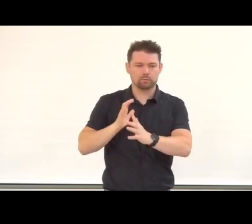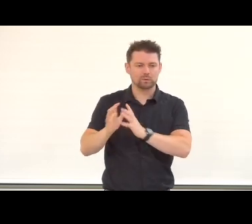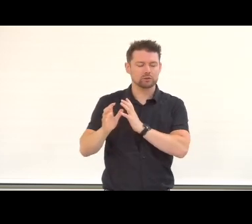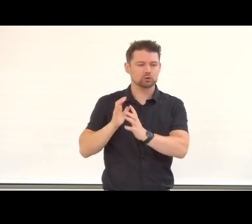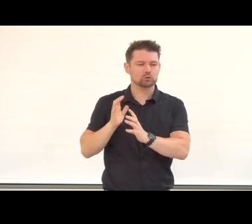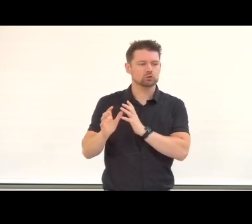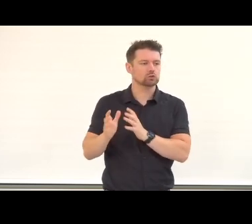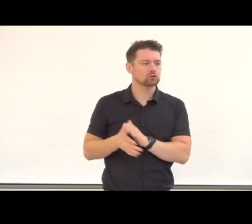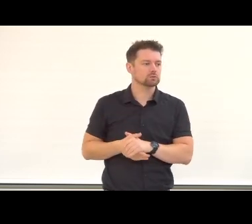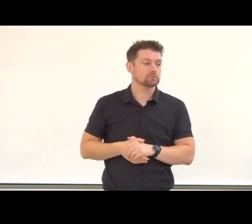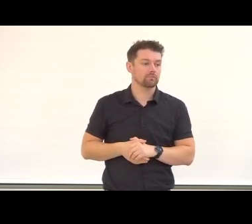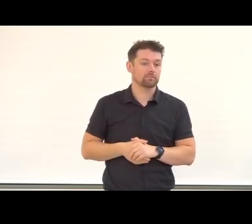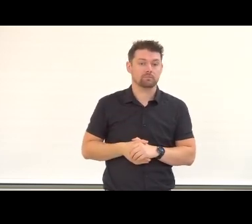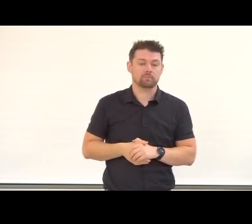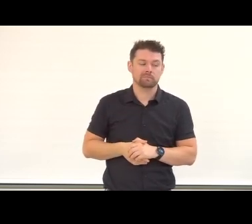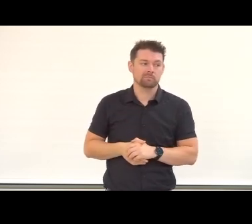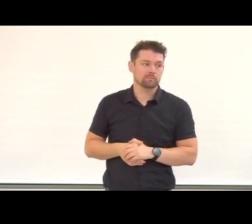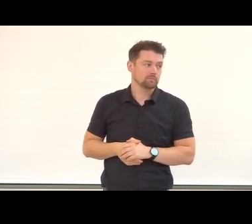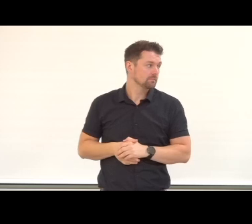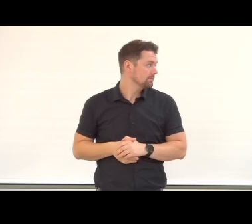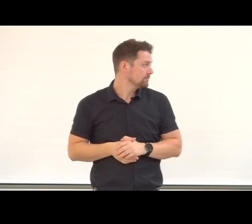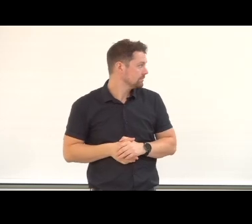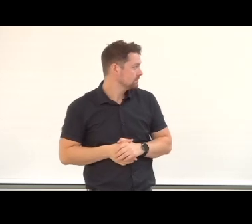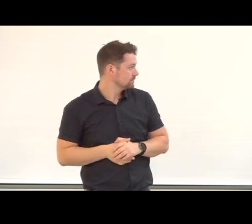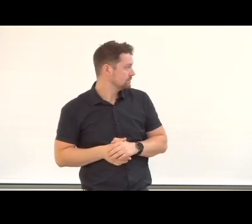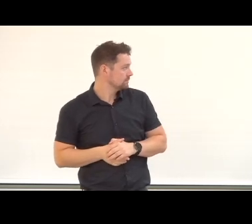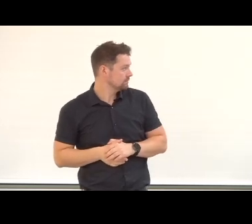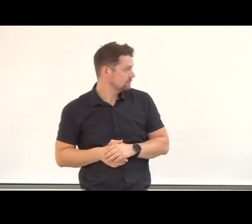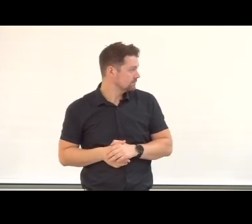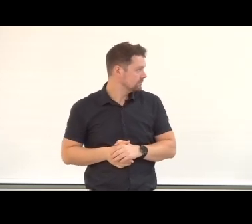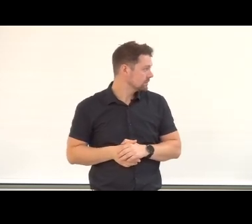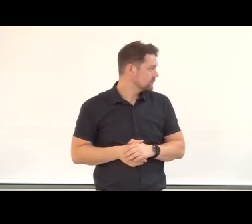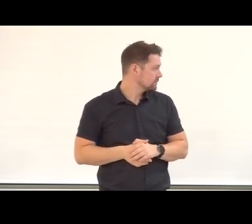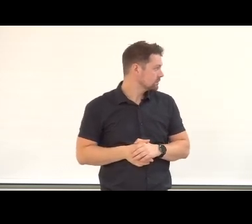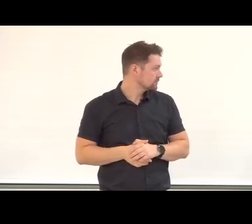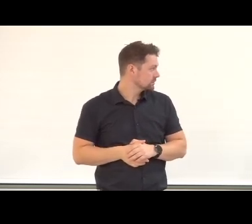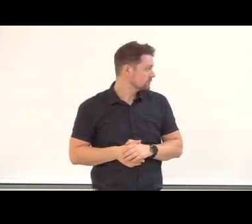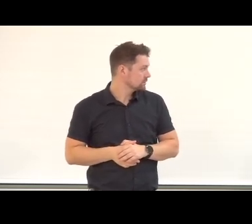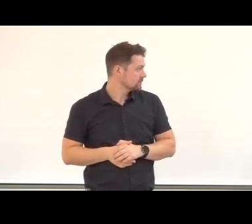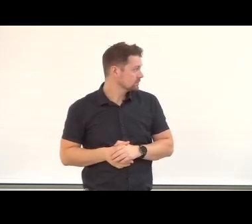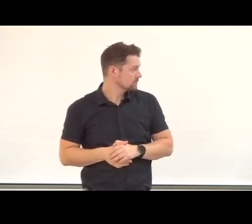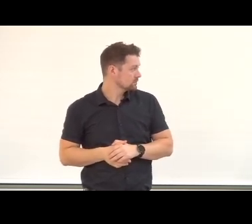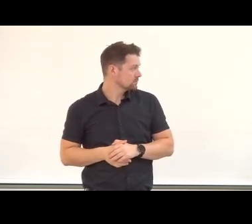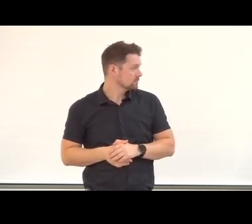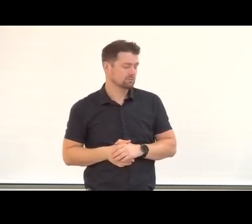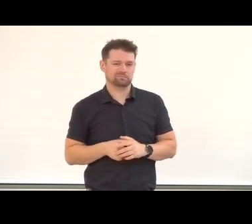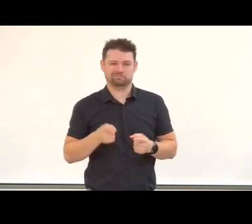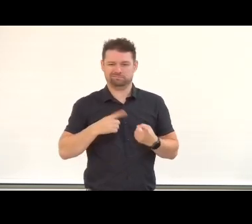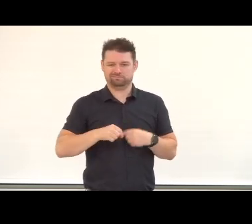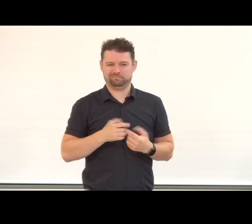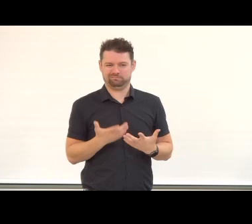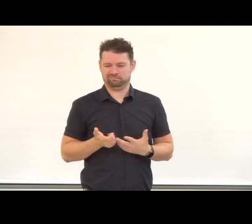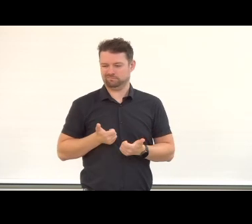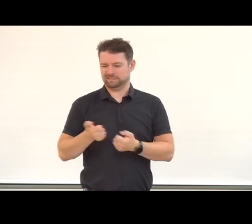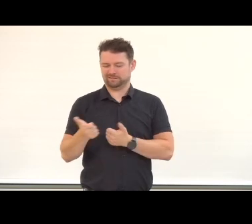In a more or less real-time simulation environment where we write messages during the day to each other a lot to